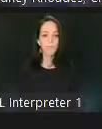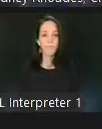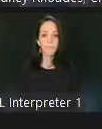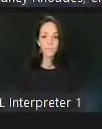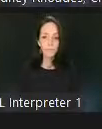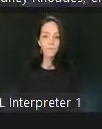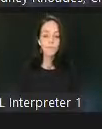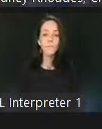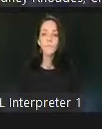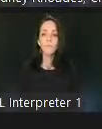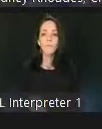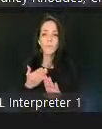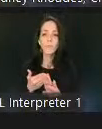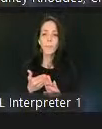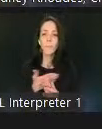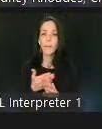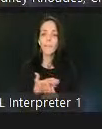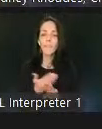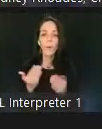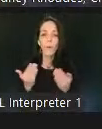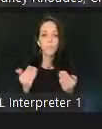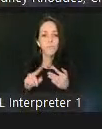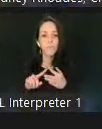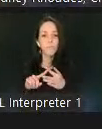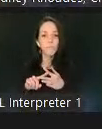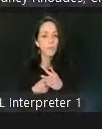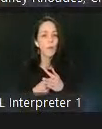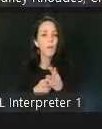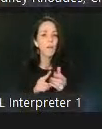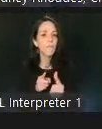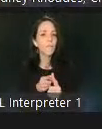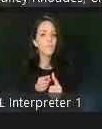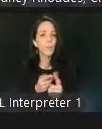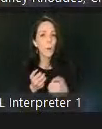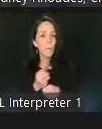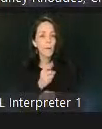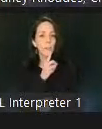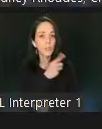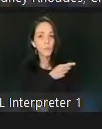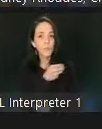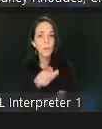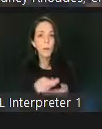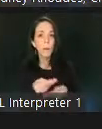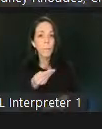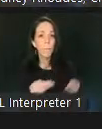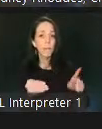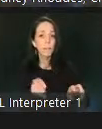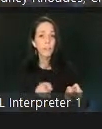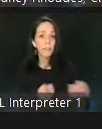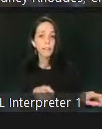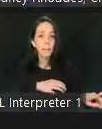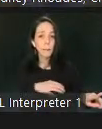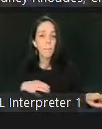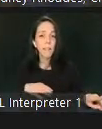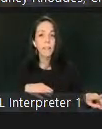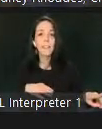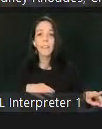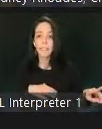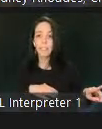Before we get started, I did want to make sure that the Budget Committee received the email